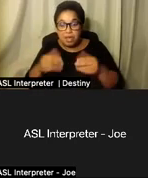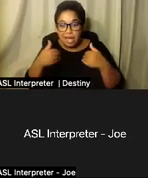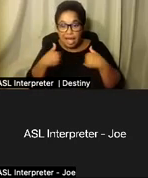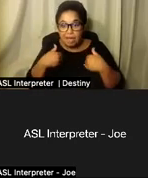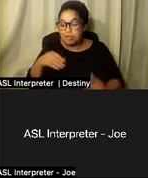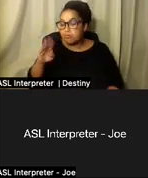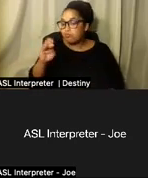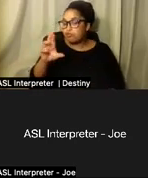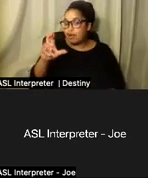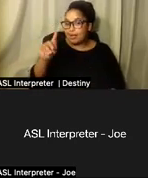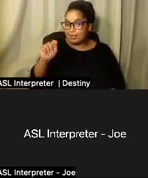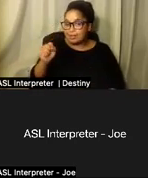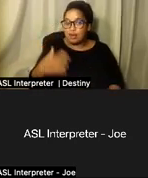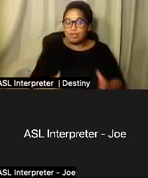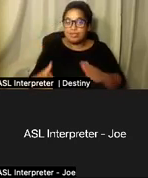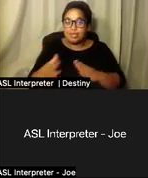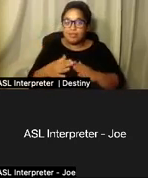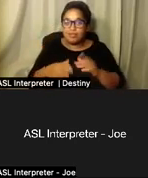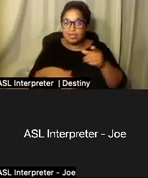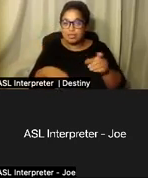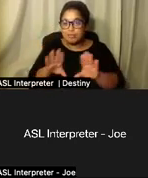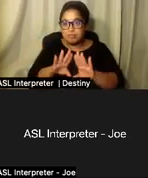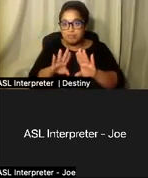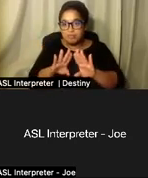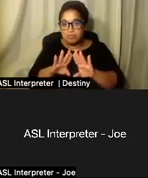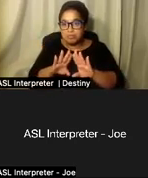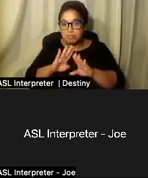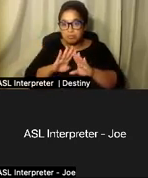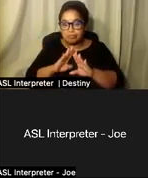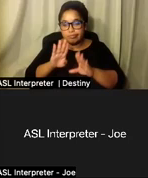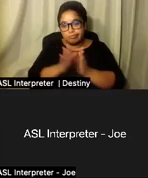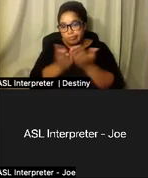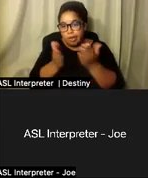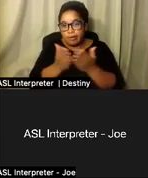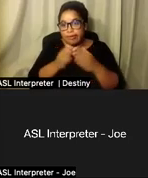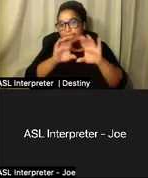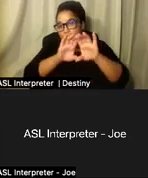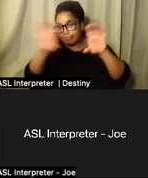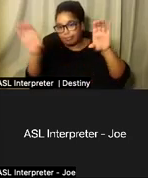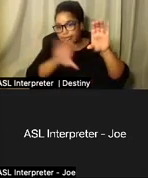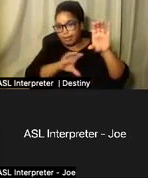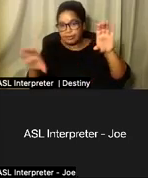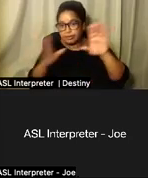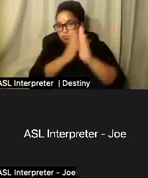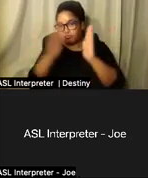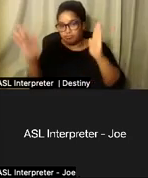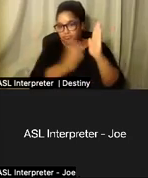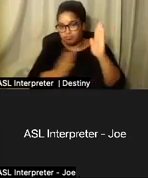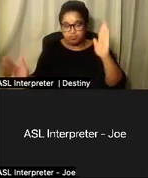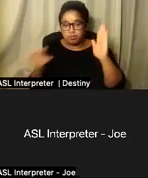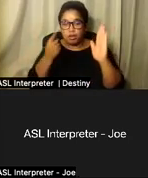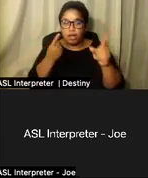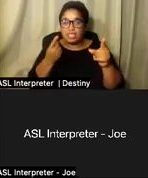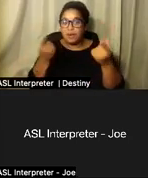clips, on top of these bookcases, but they were not attached to the wall stud. And in the earthquake, they